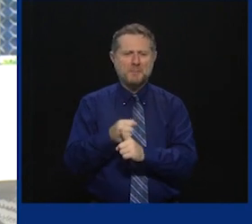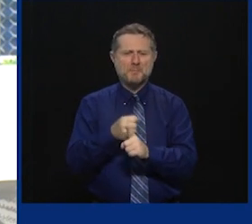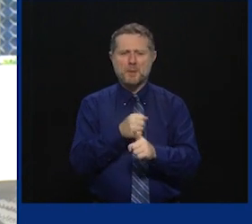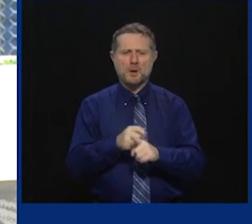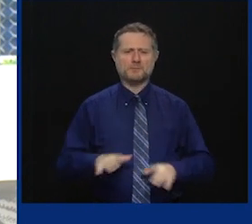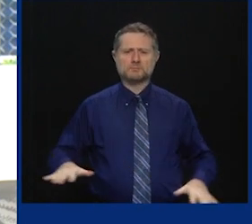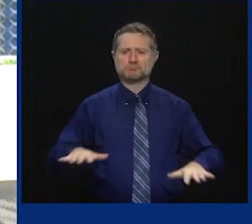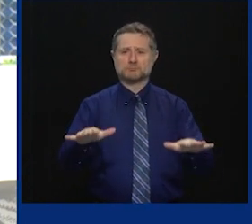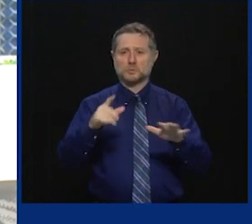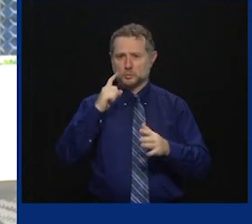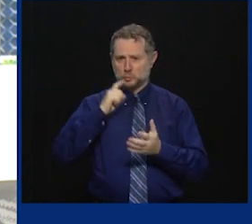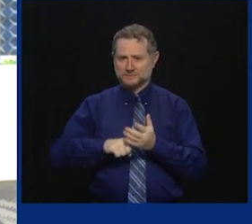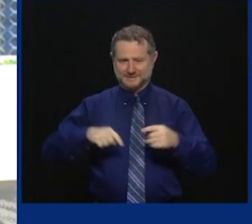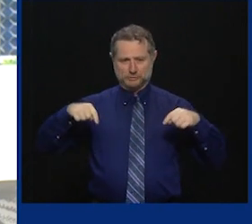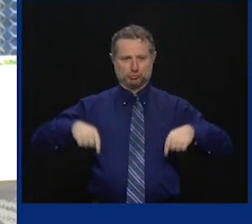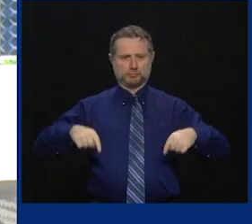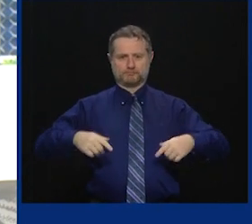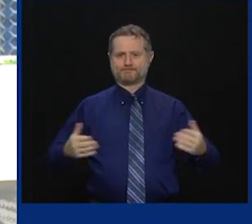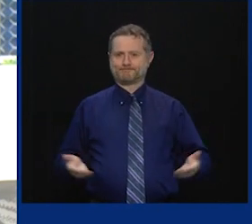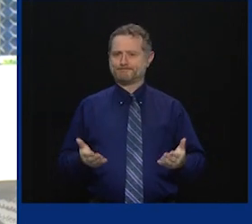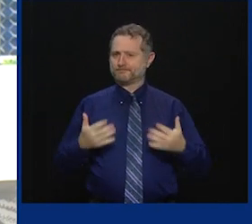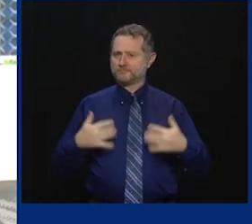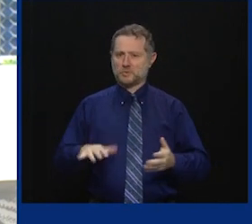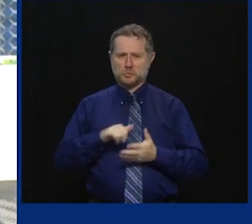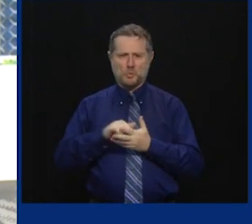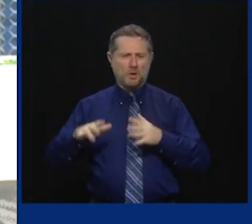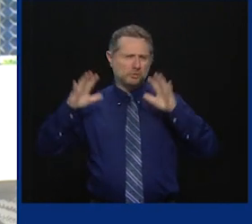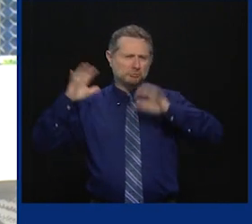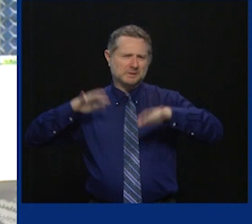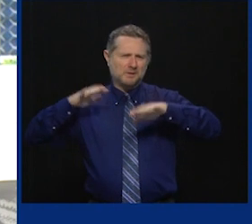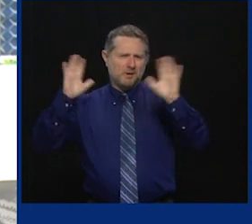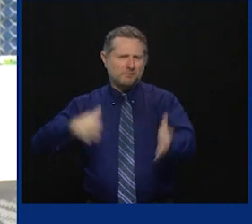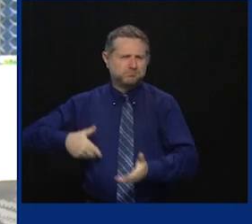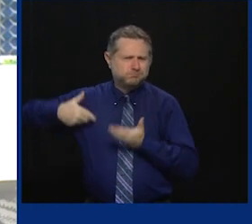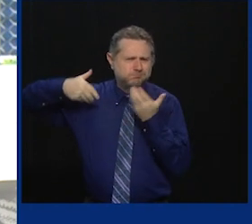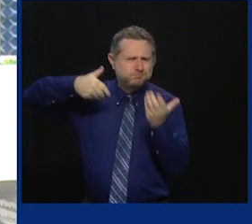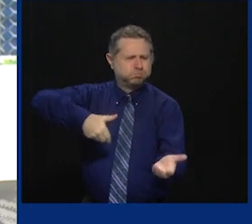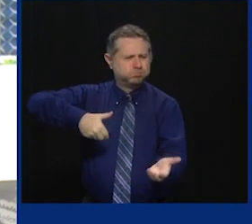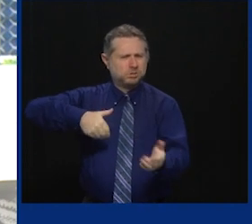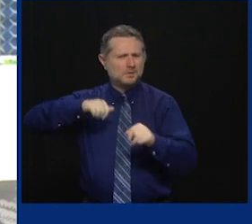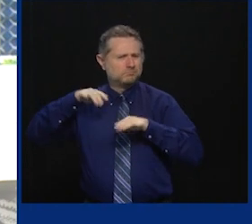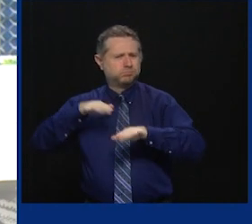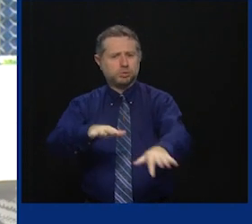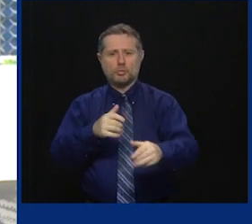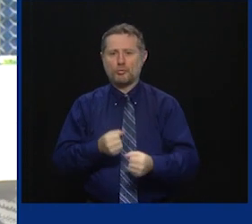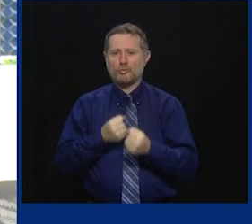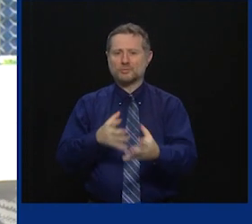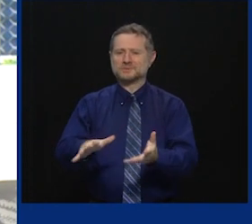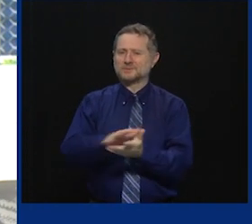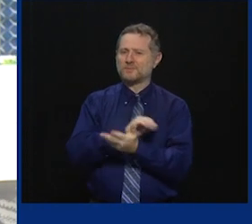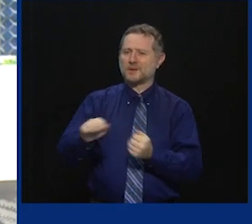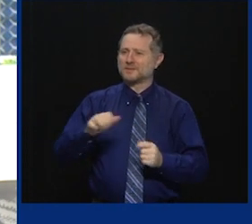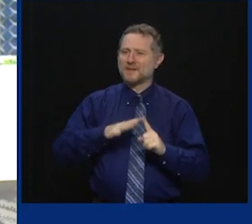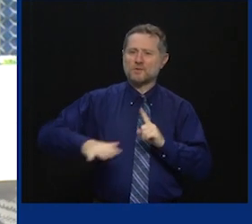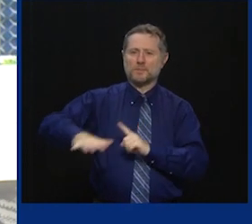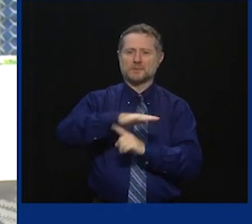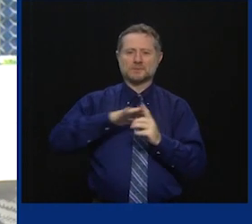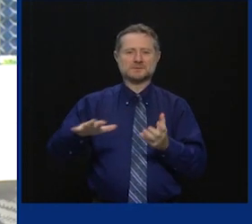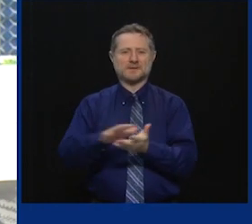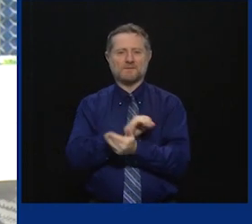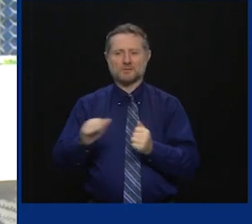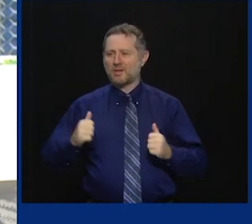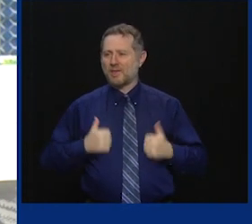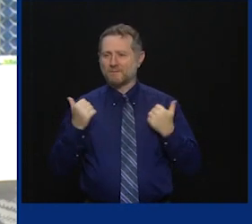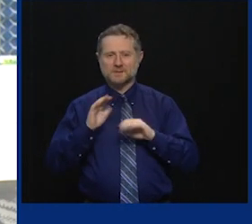York and we see the incredible amount of rain that can fall in this city and the damage that can be done to our environment and to lives, it